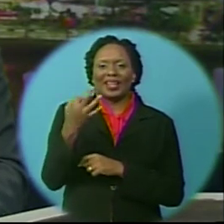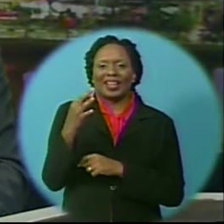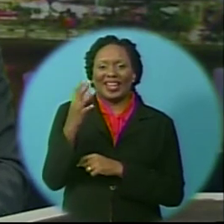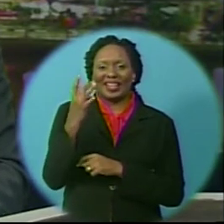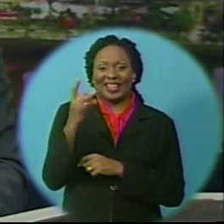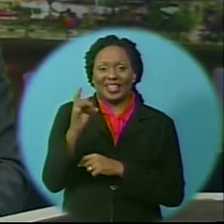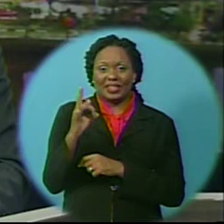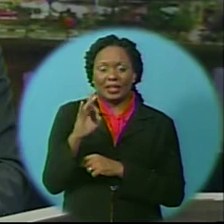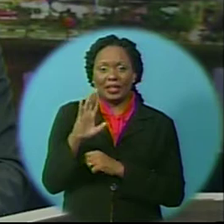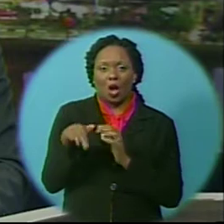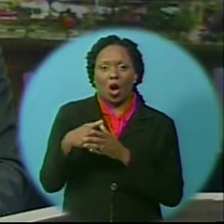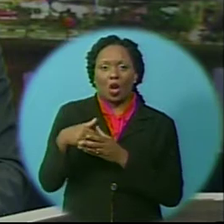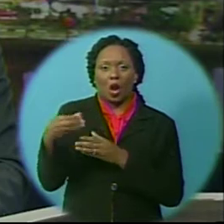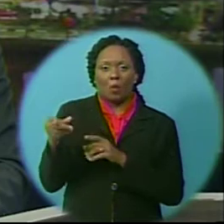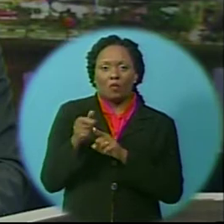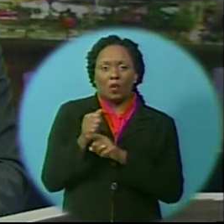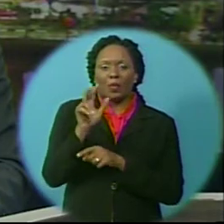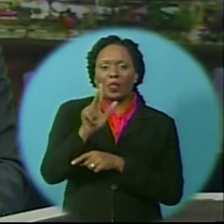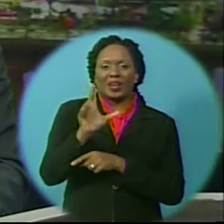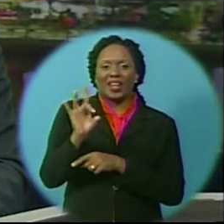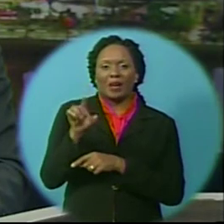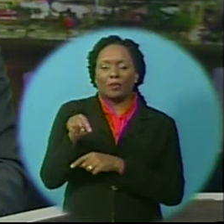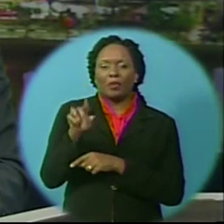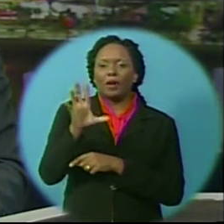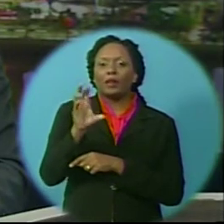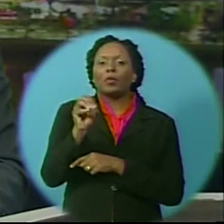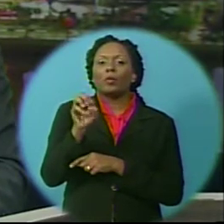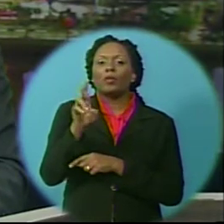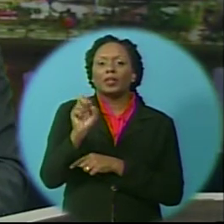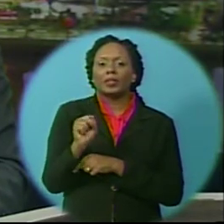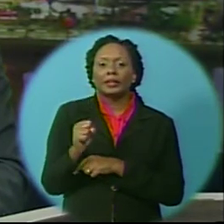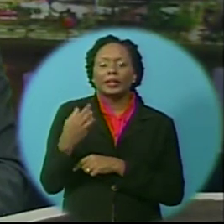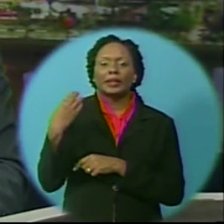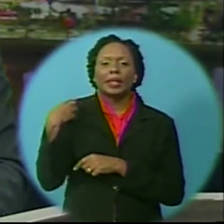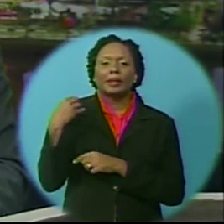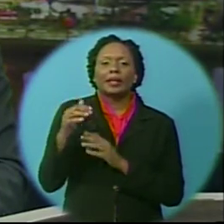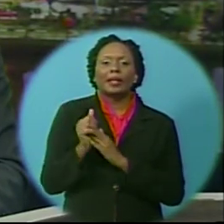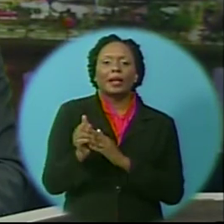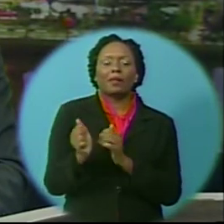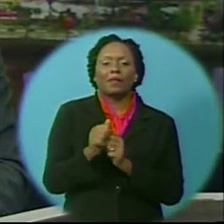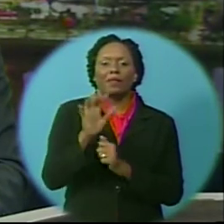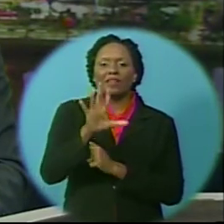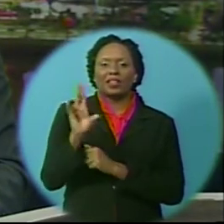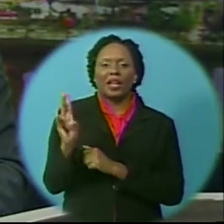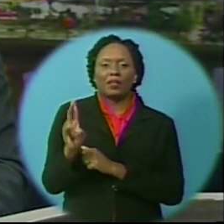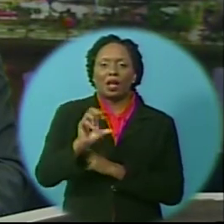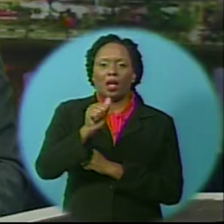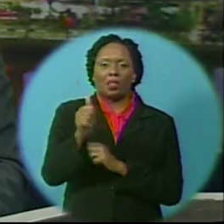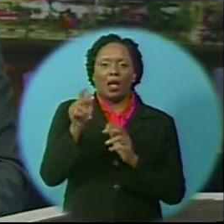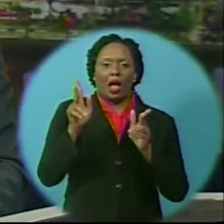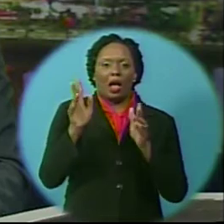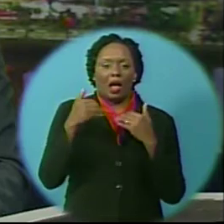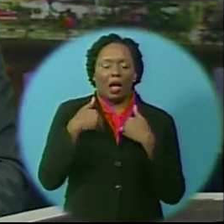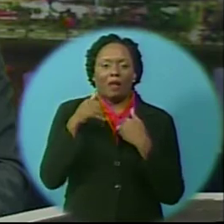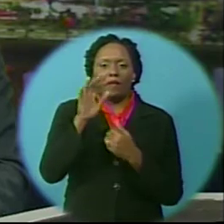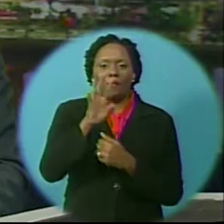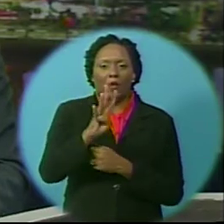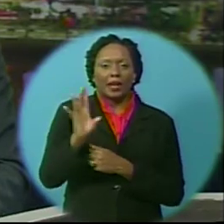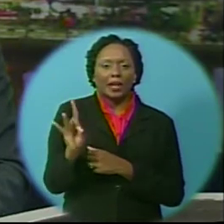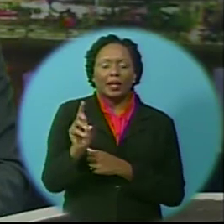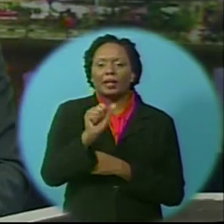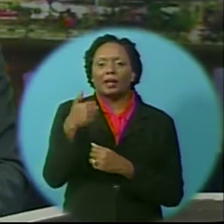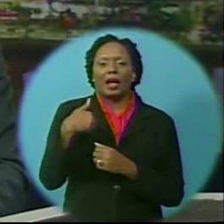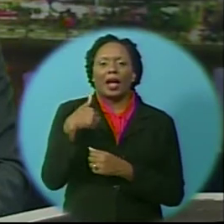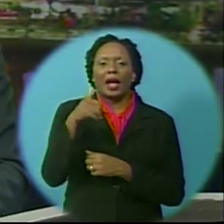218 all-out of 38.5 overs. Captain Ian Boyce led the charge with 57. Nicholas Curtin added some 48,